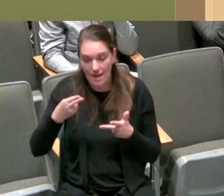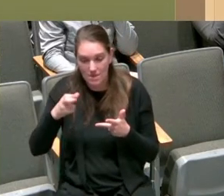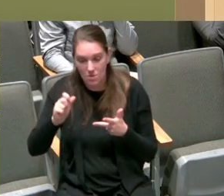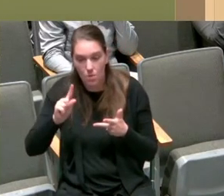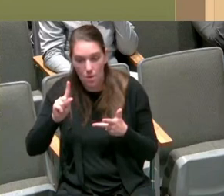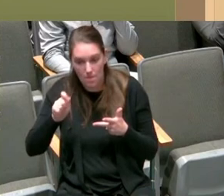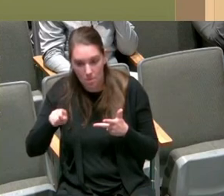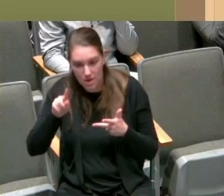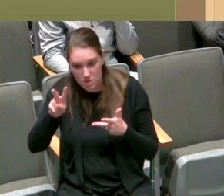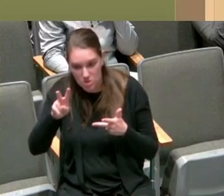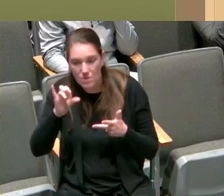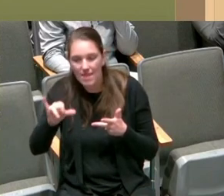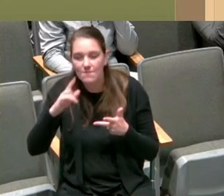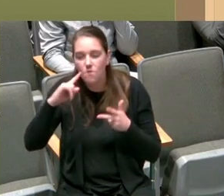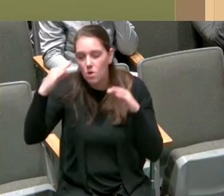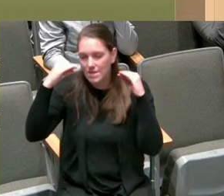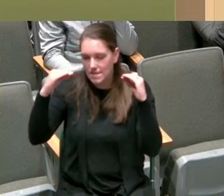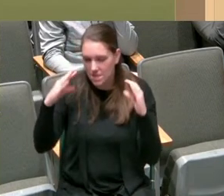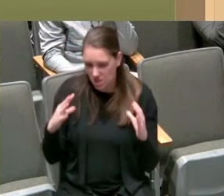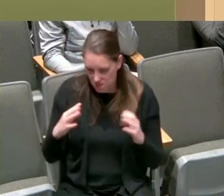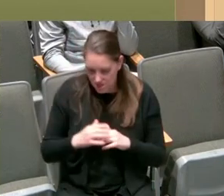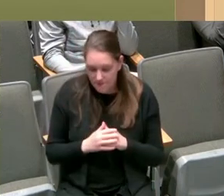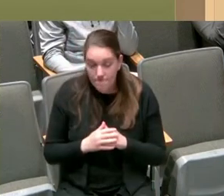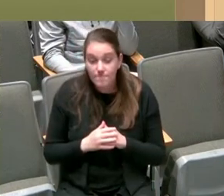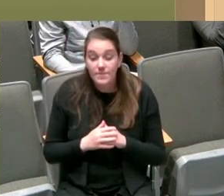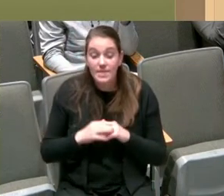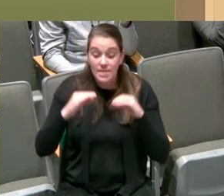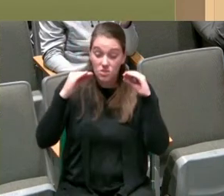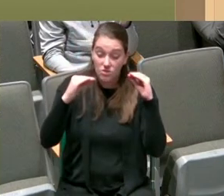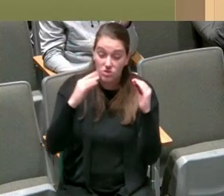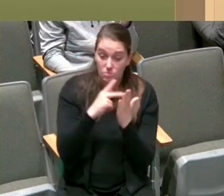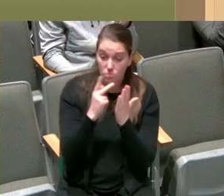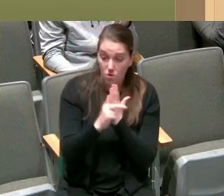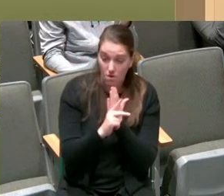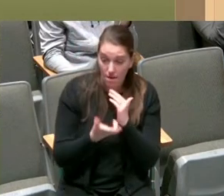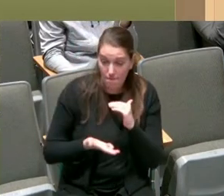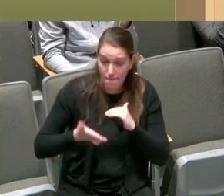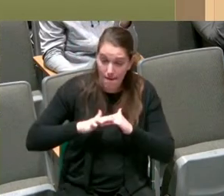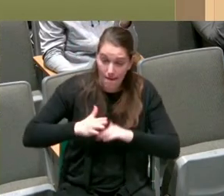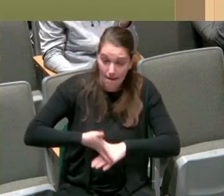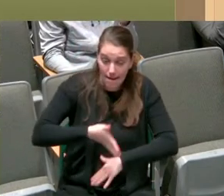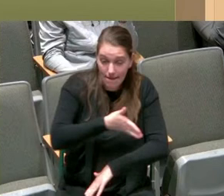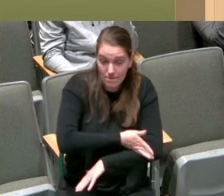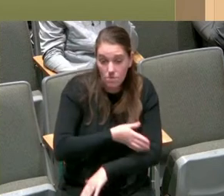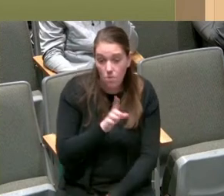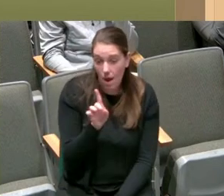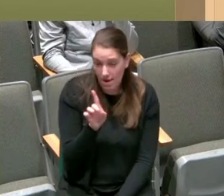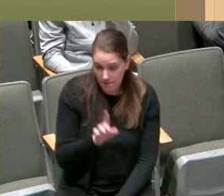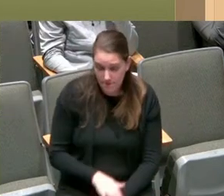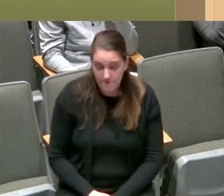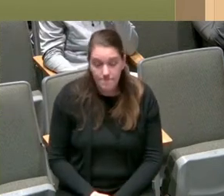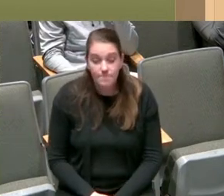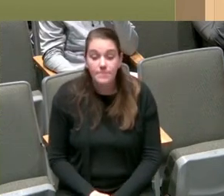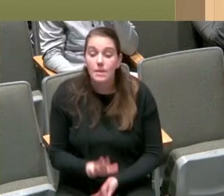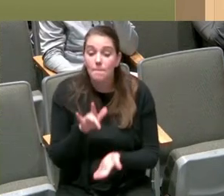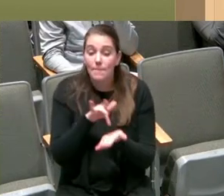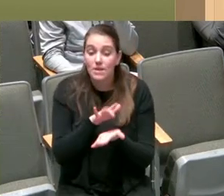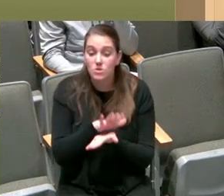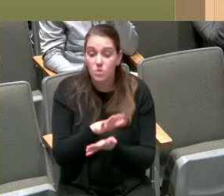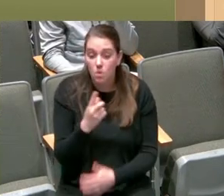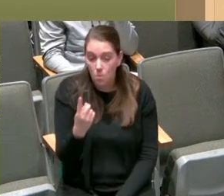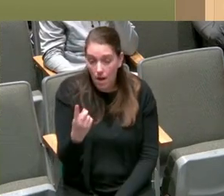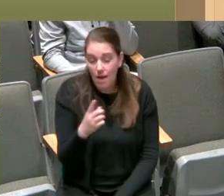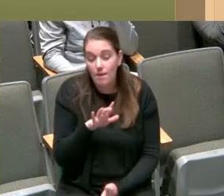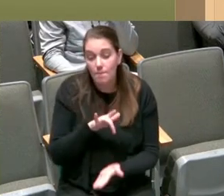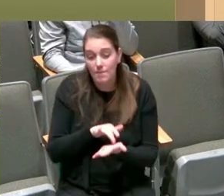and these are in teaching instructional program enhancements one this is Middle School one